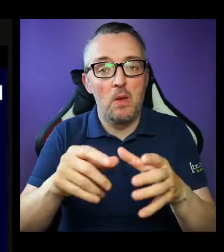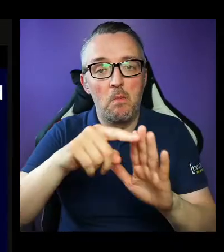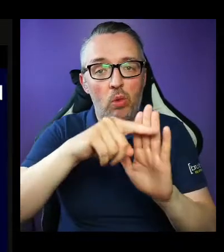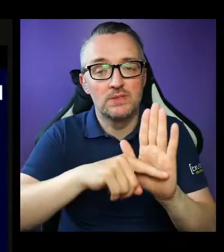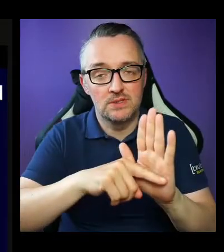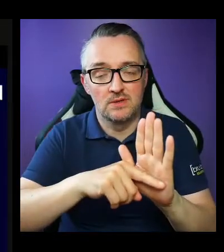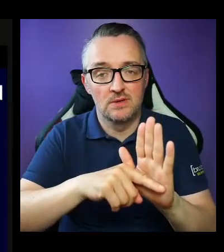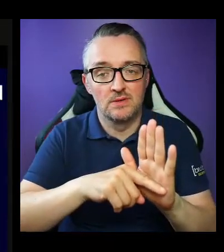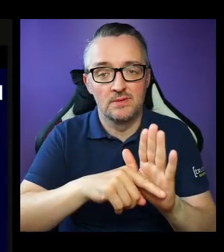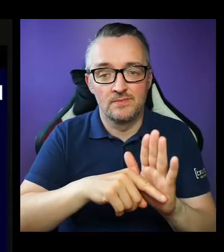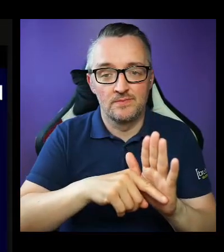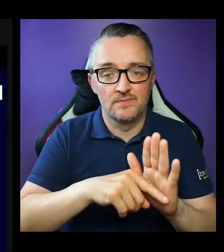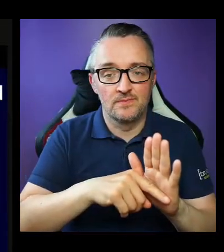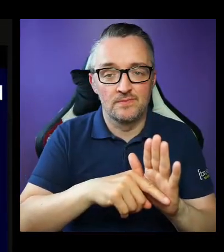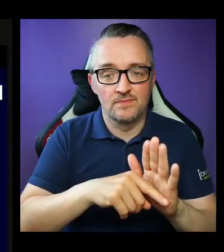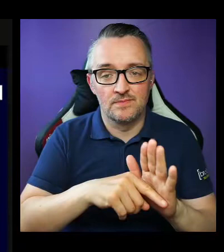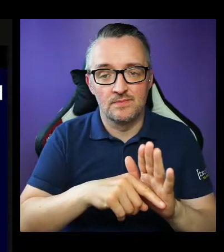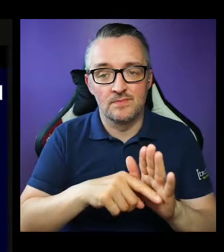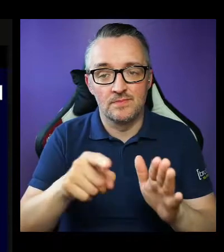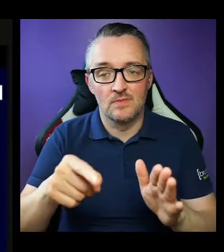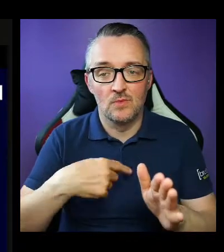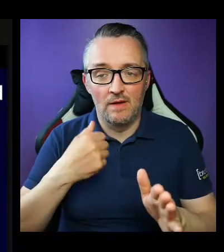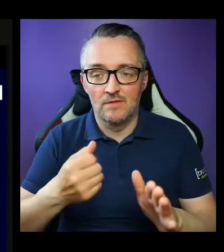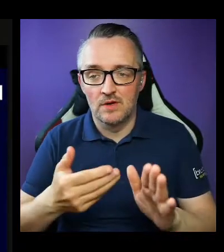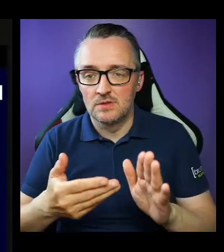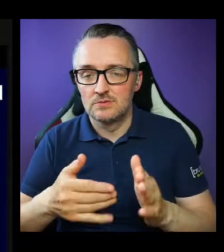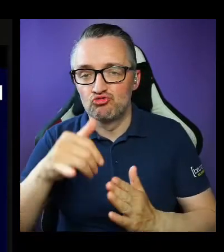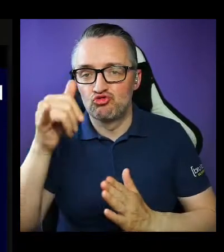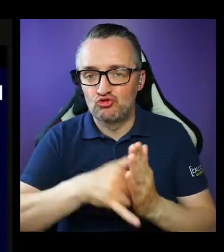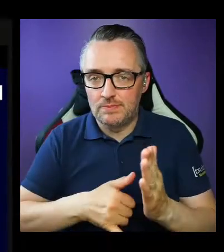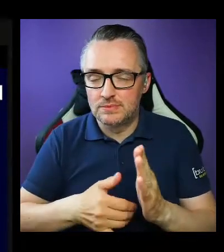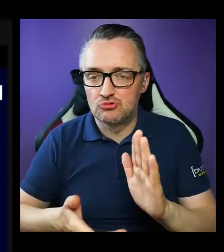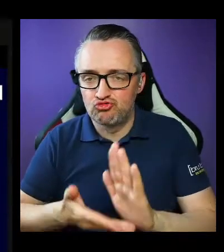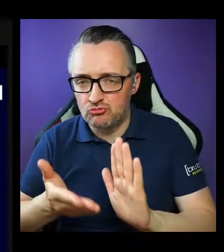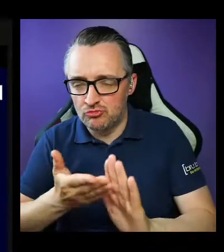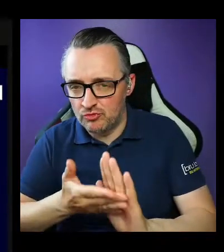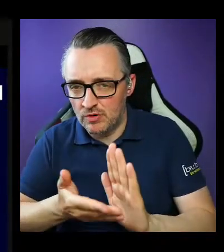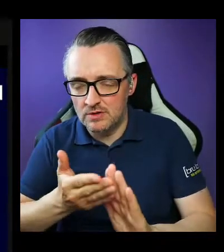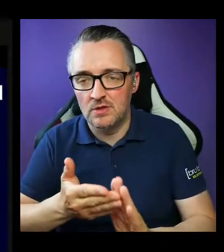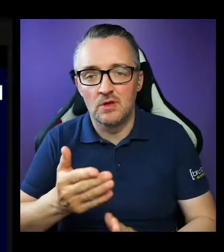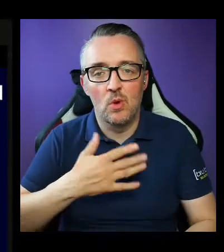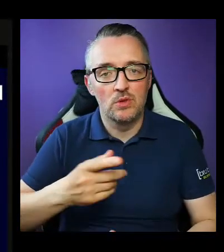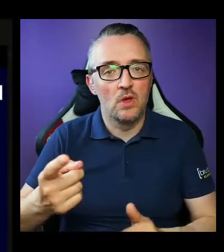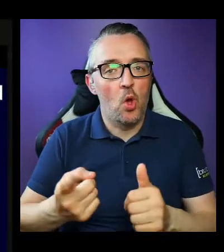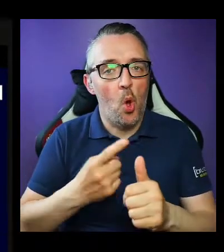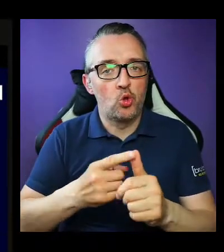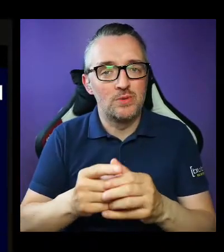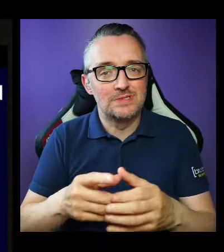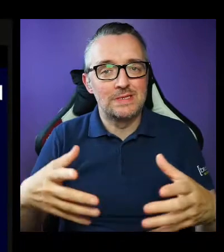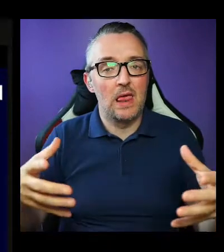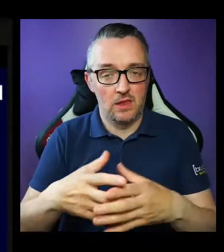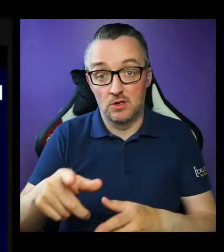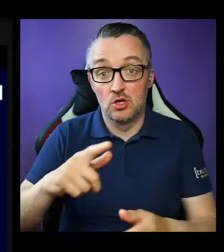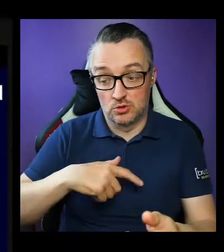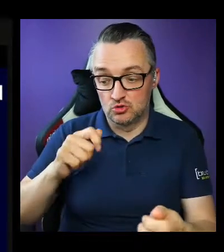and we're running some kind of scripts, and we wanted the auto-scaling to be changed, but then